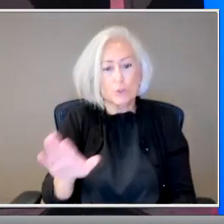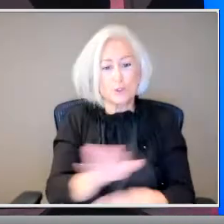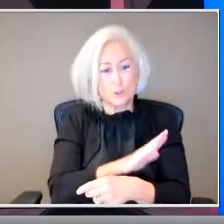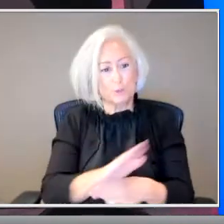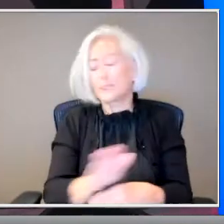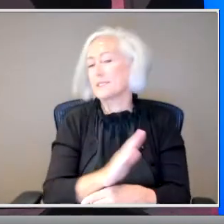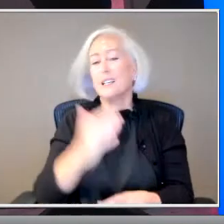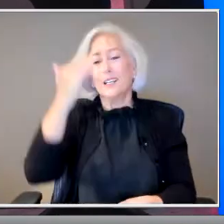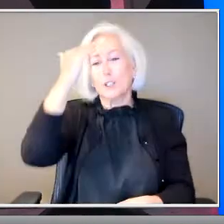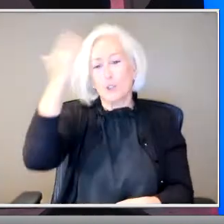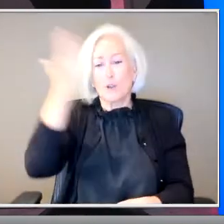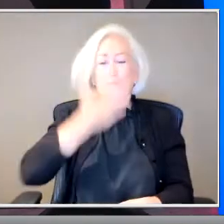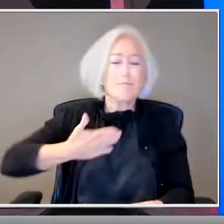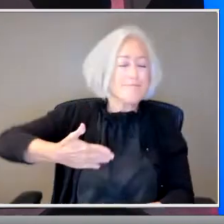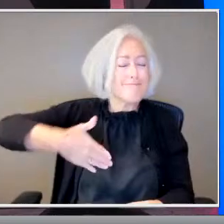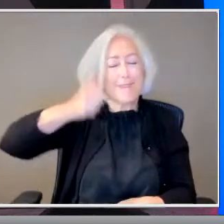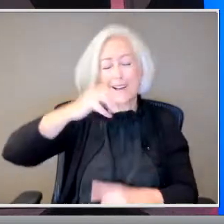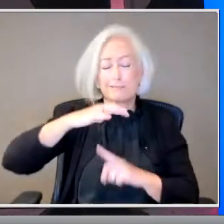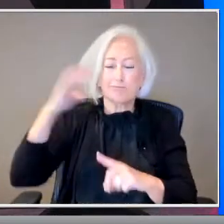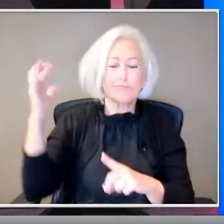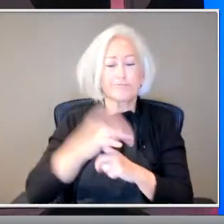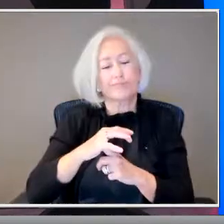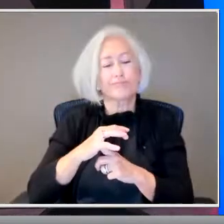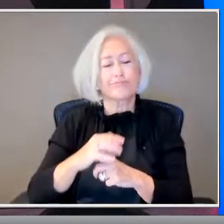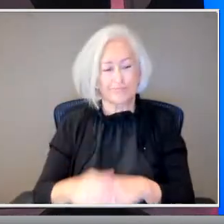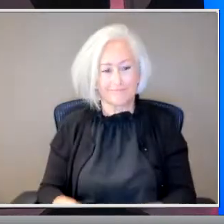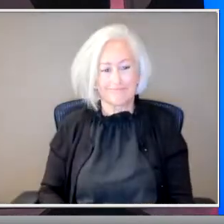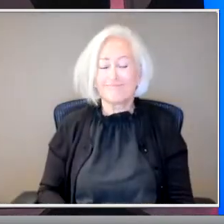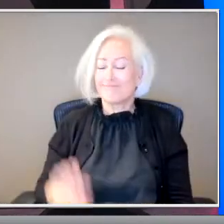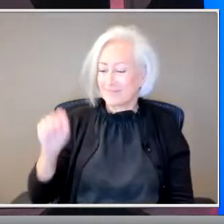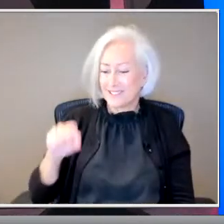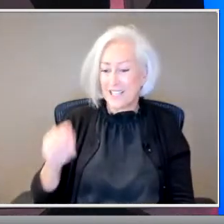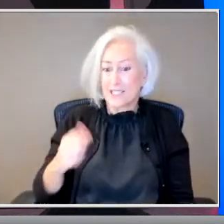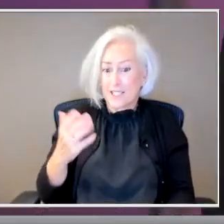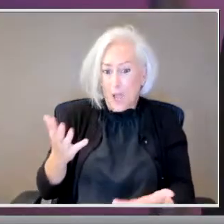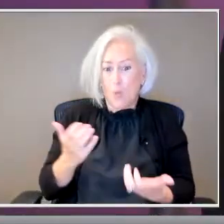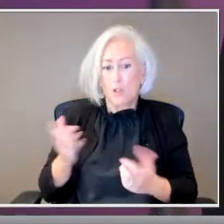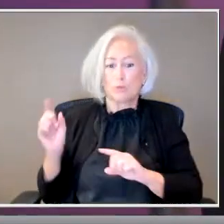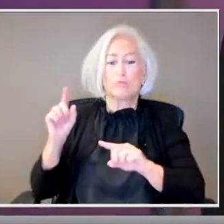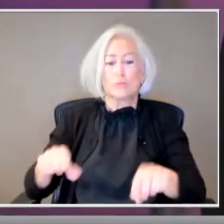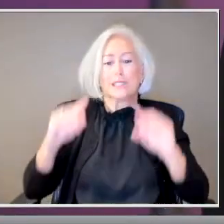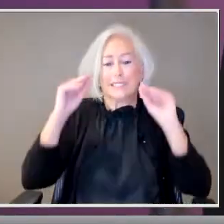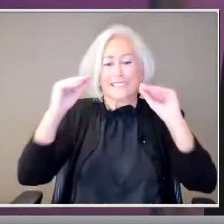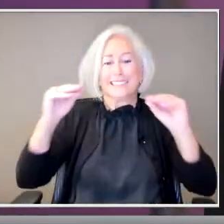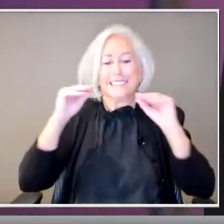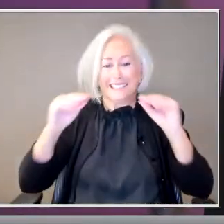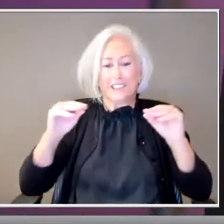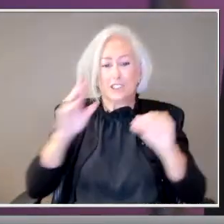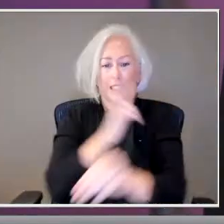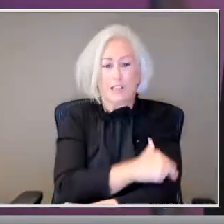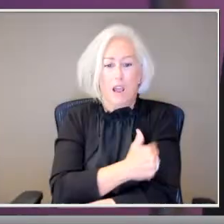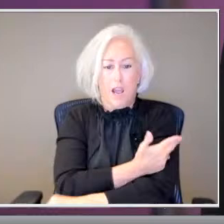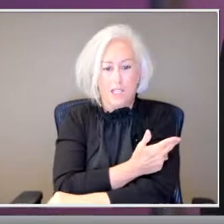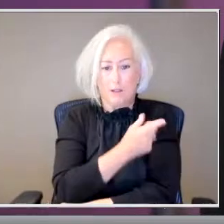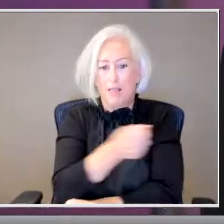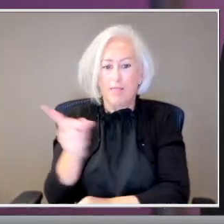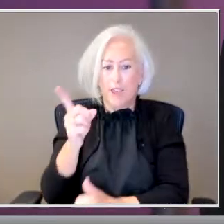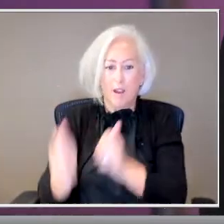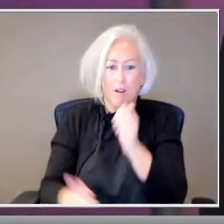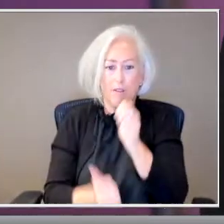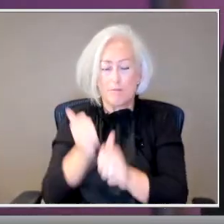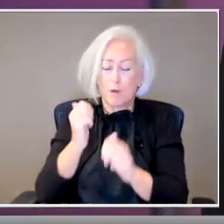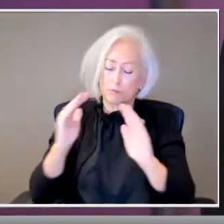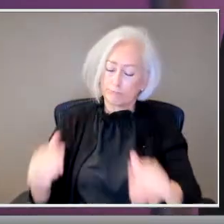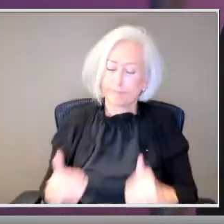the best and the newest. And I like to know that I'm at a teaching hospital where they are the most advanced and have everything